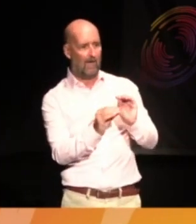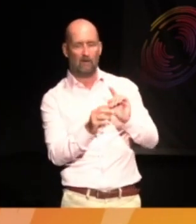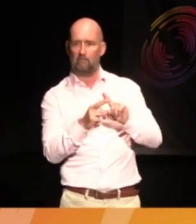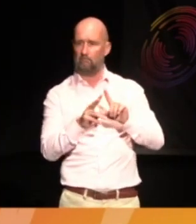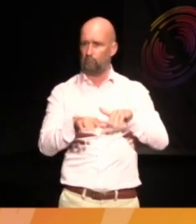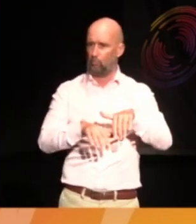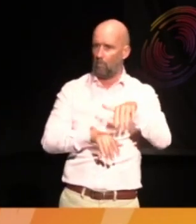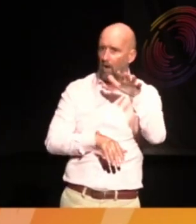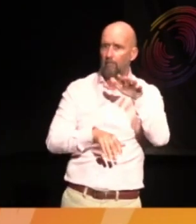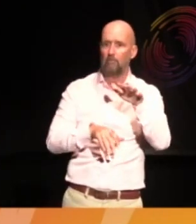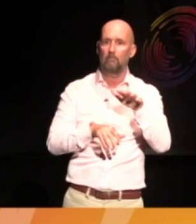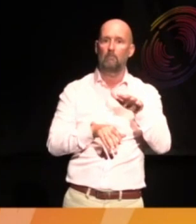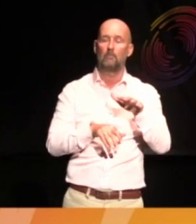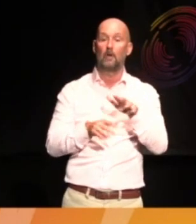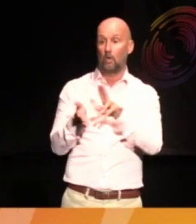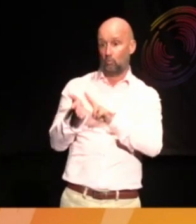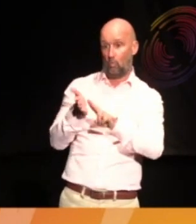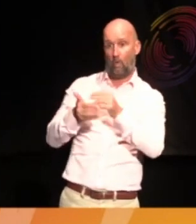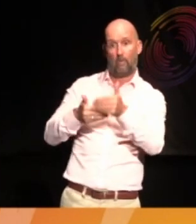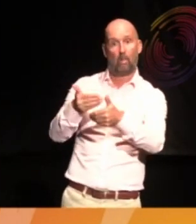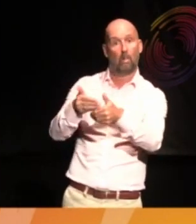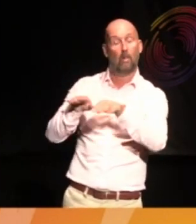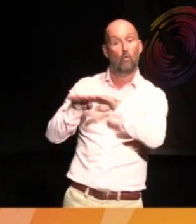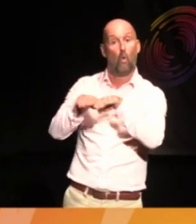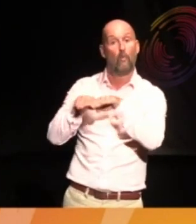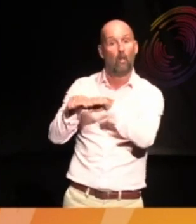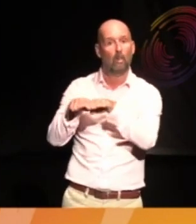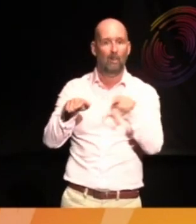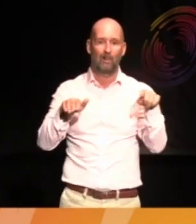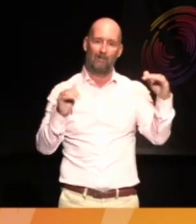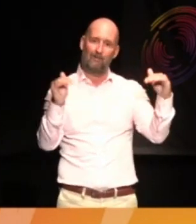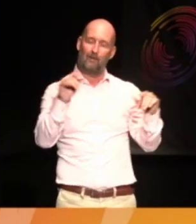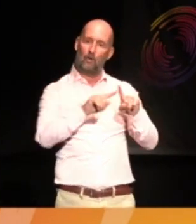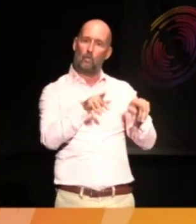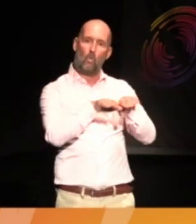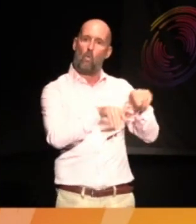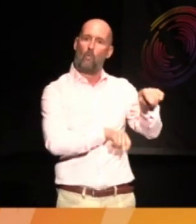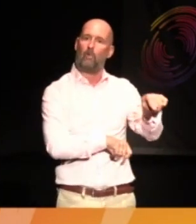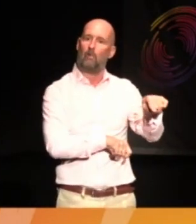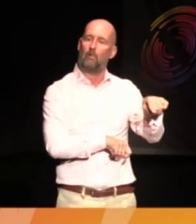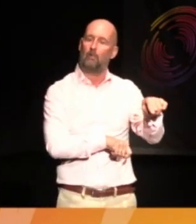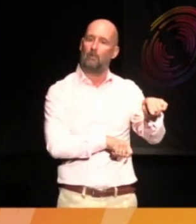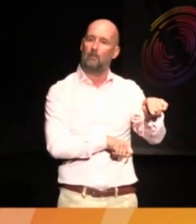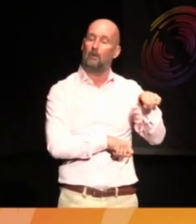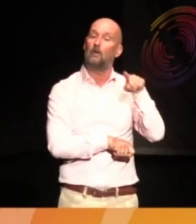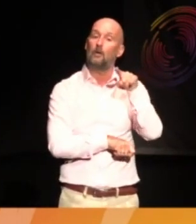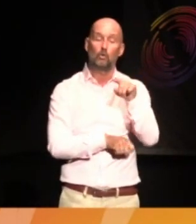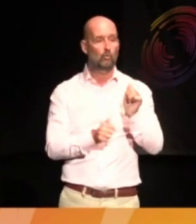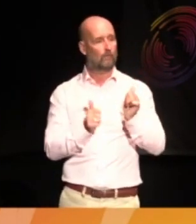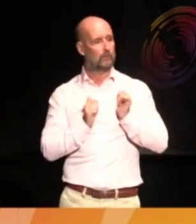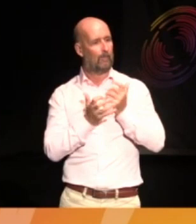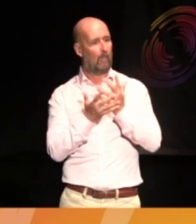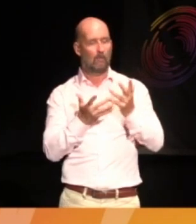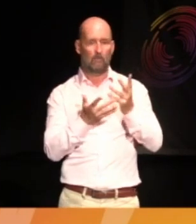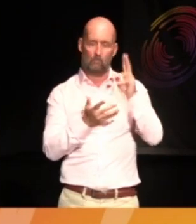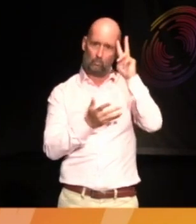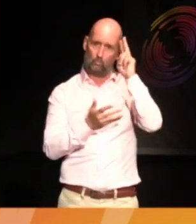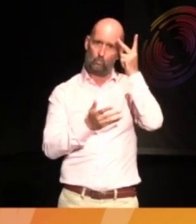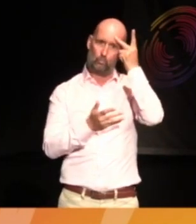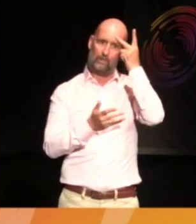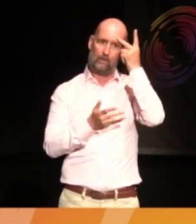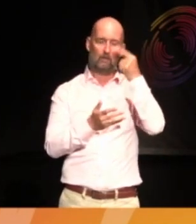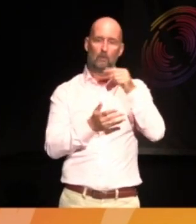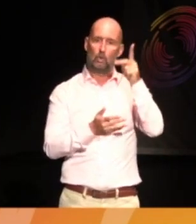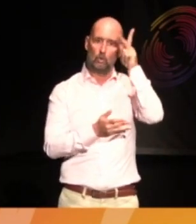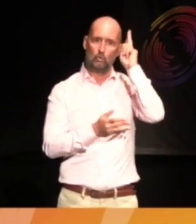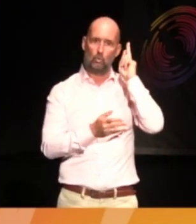up, that there's normal and then there's not normal. You've championed an enormous amount of rethinking around this